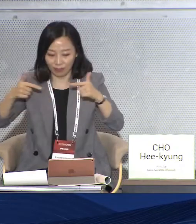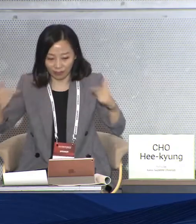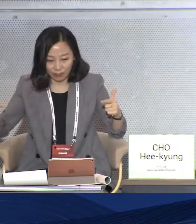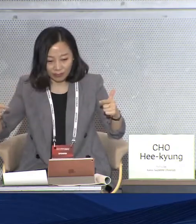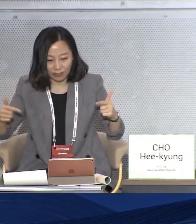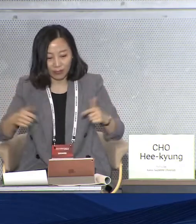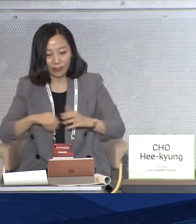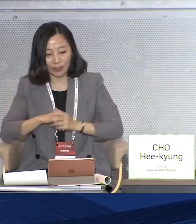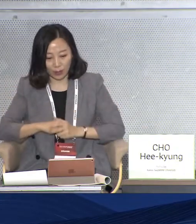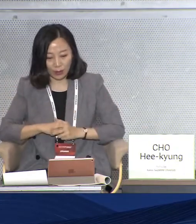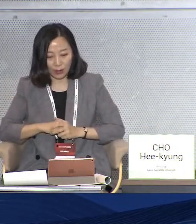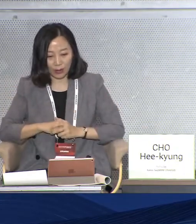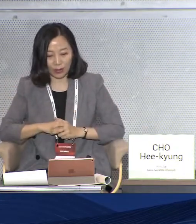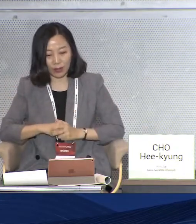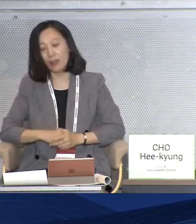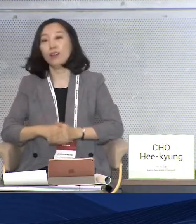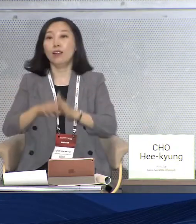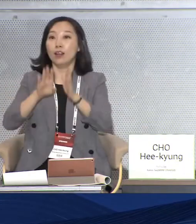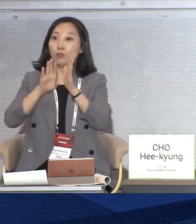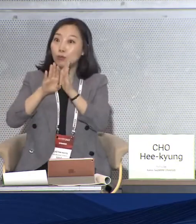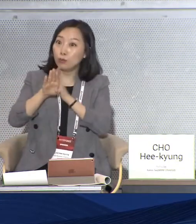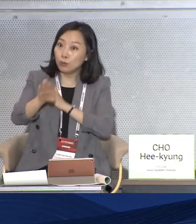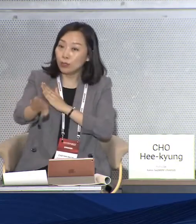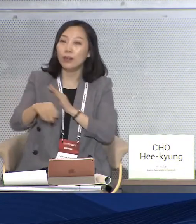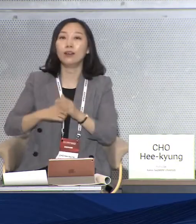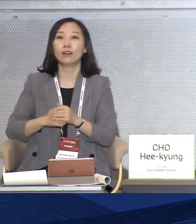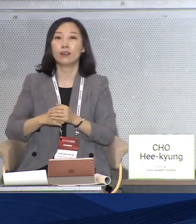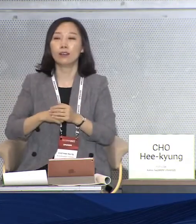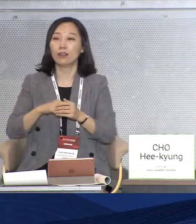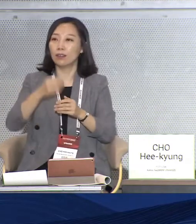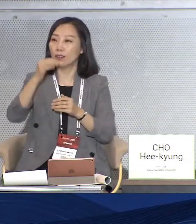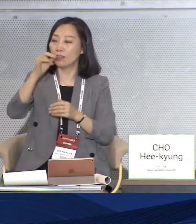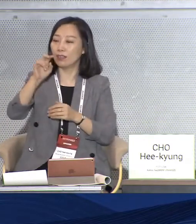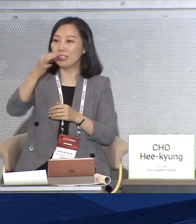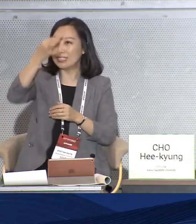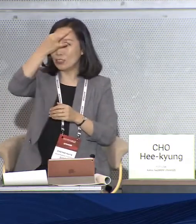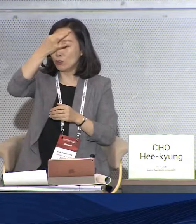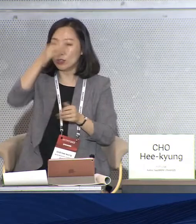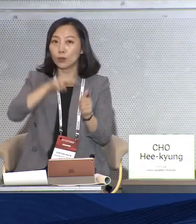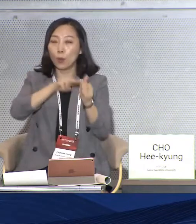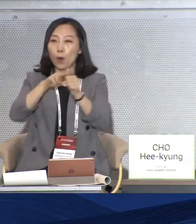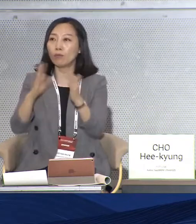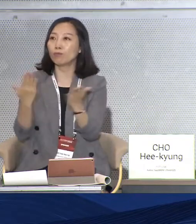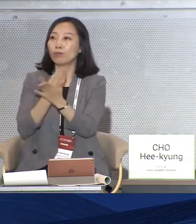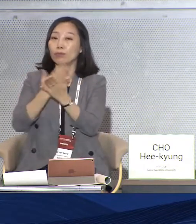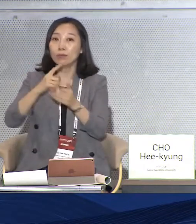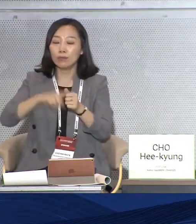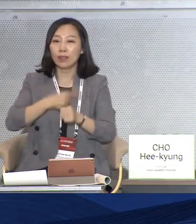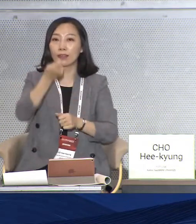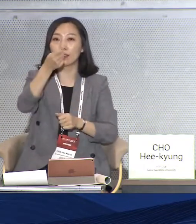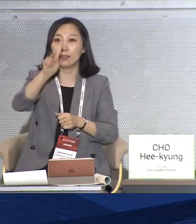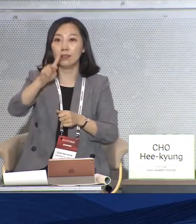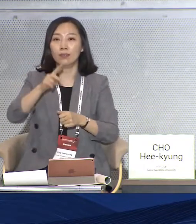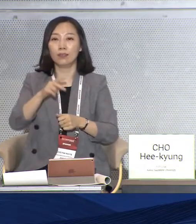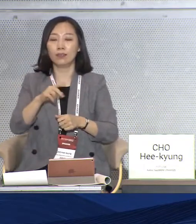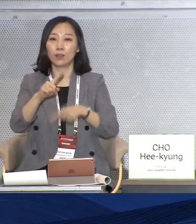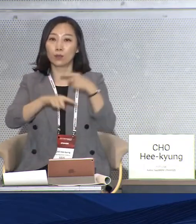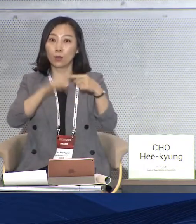There was more and more public awareness of Korean Sign Language in the Korean